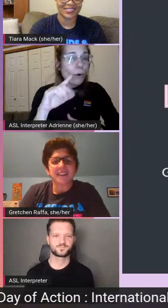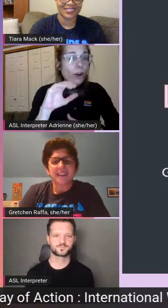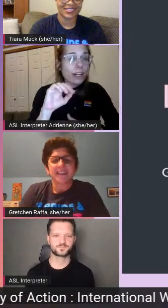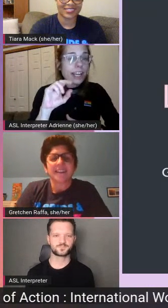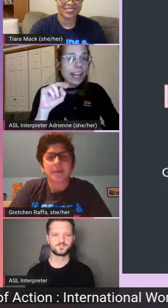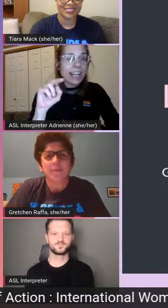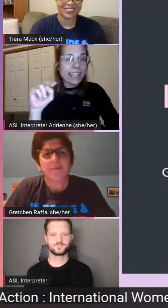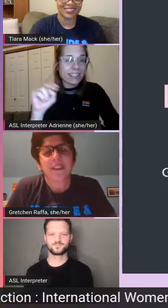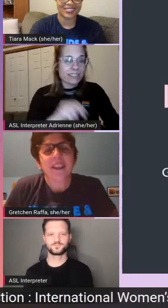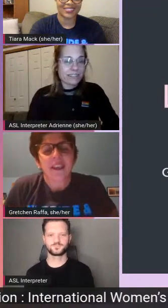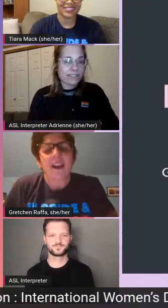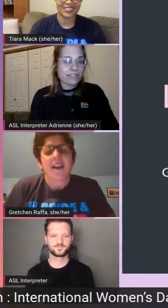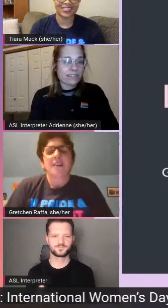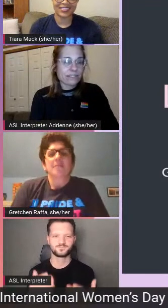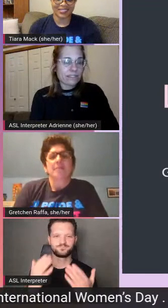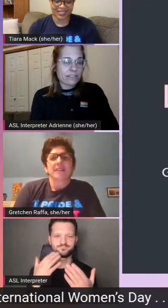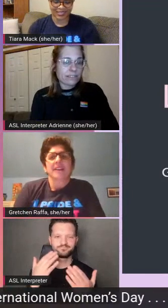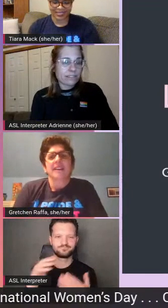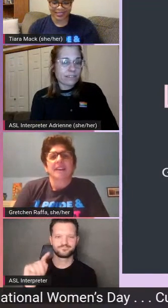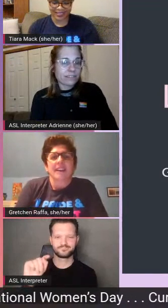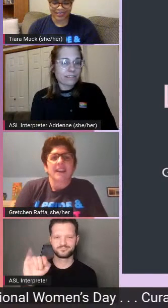Thanks, Tiara.